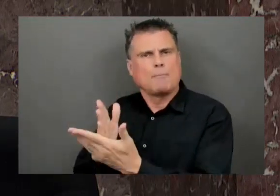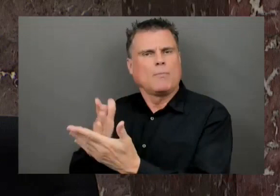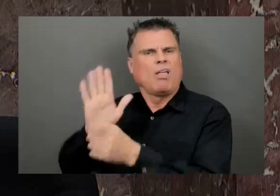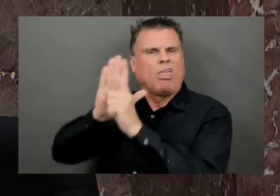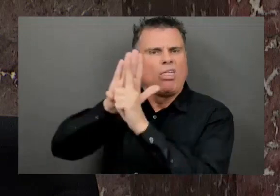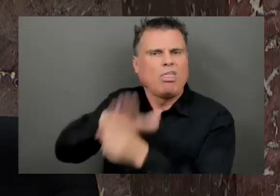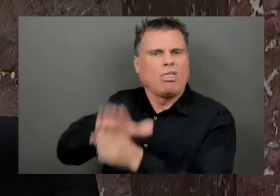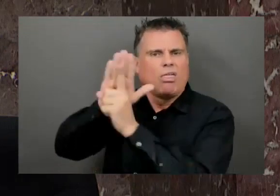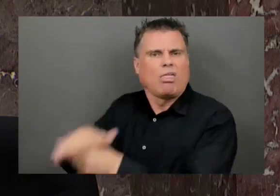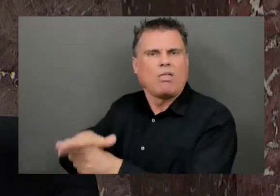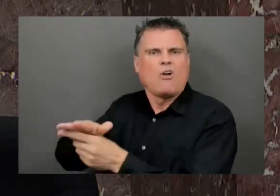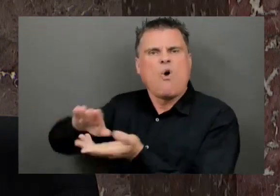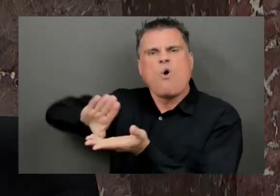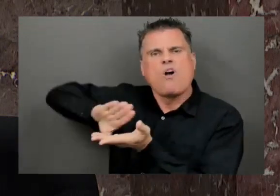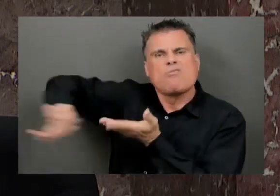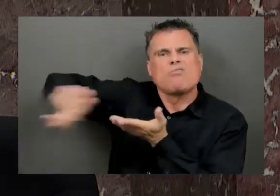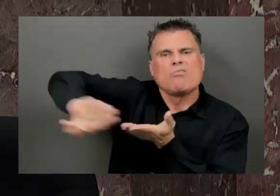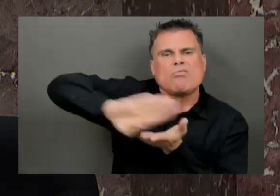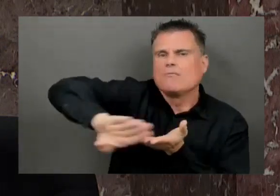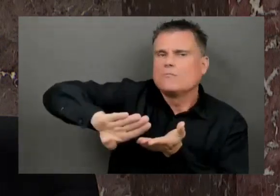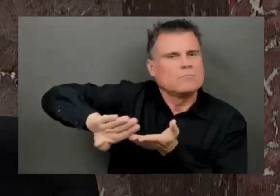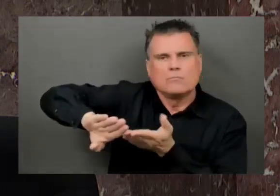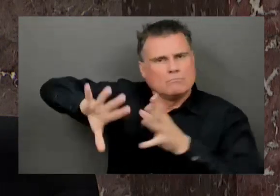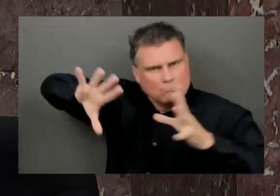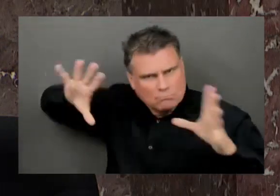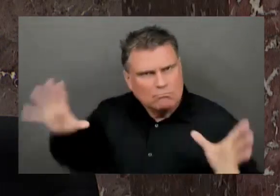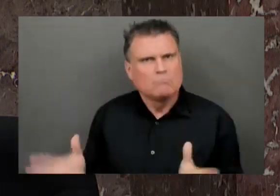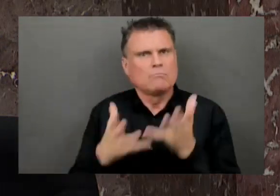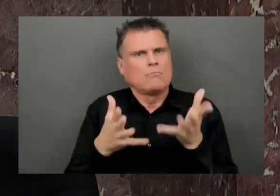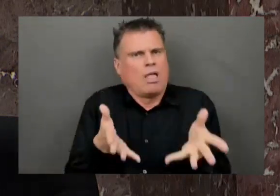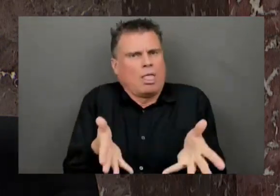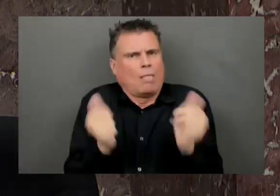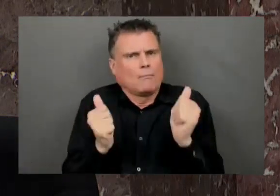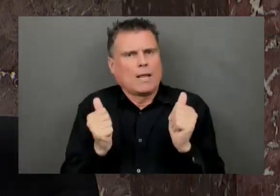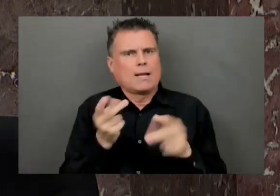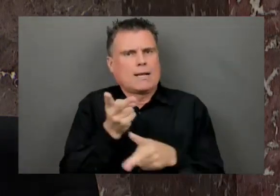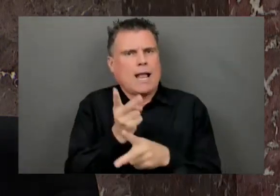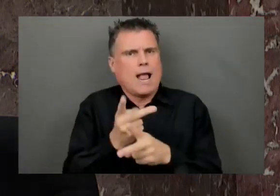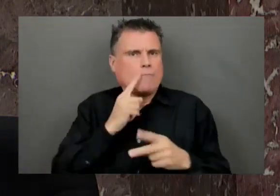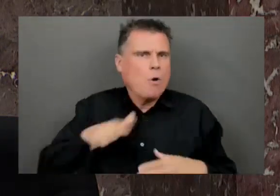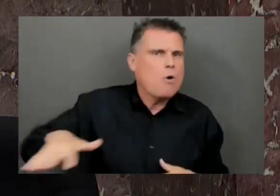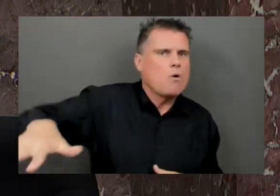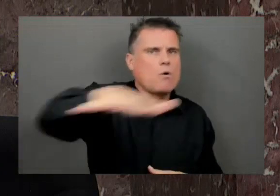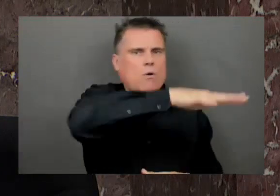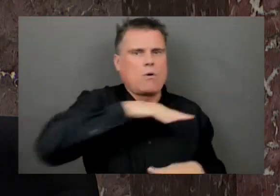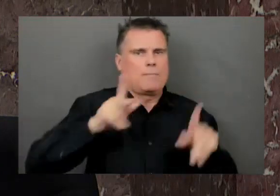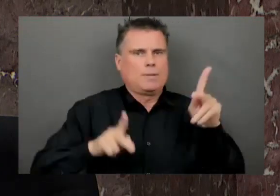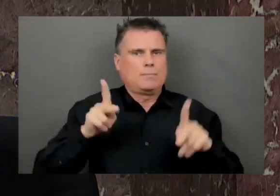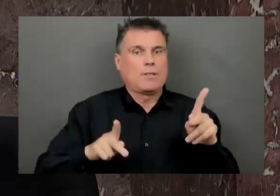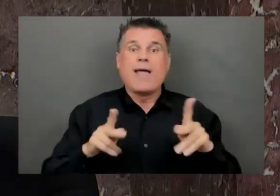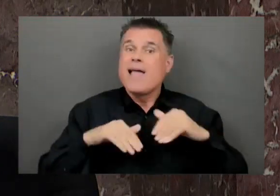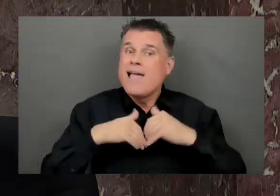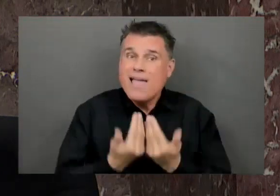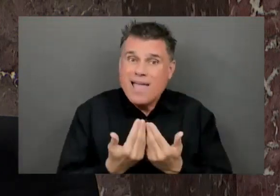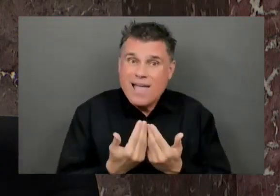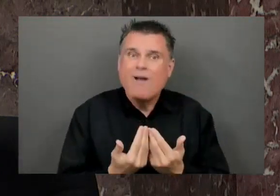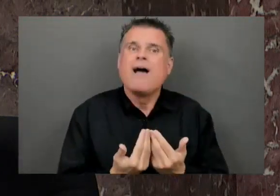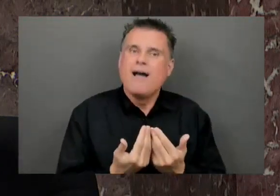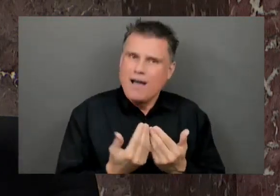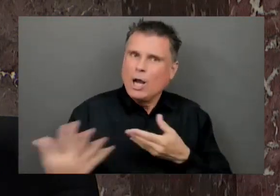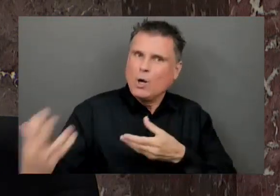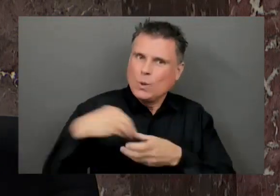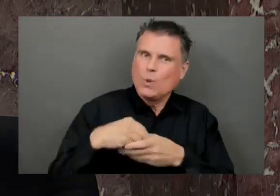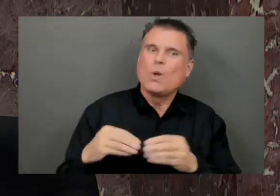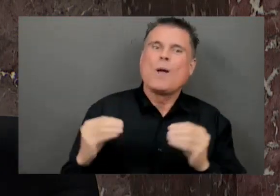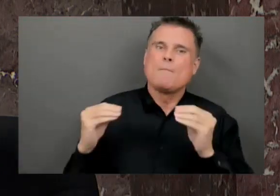Indigenous peoples. A part of that work is to increase the membership of Indigenous nurses in our overall nursing workforce. Today and